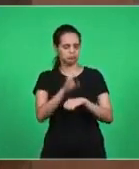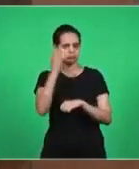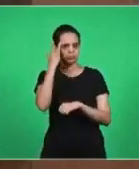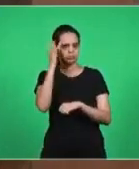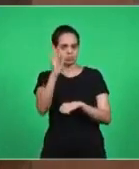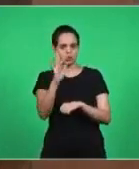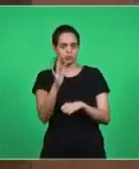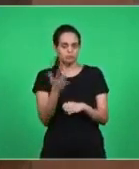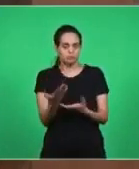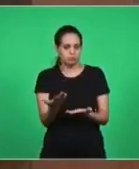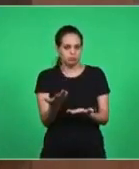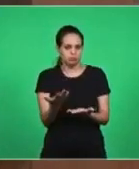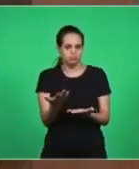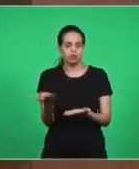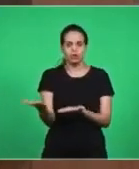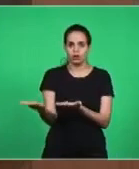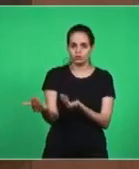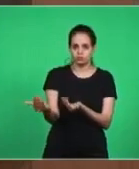what state.